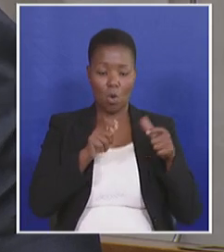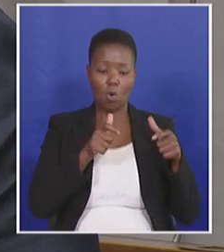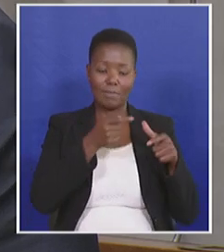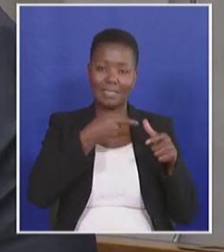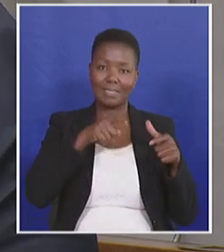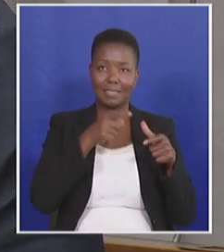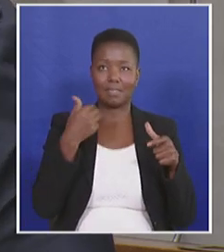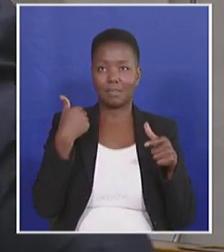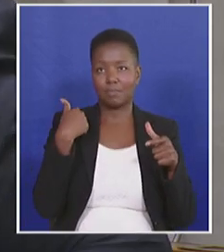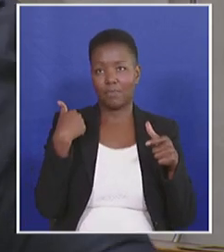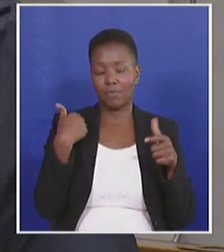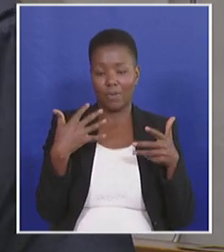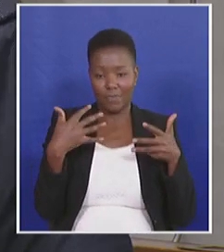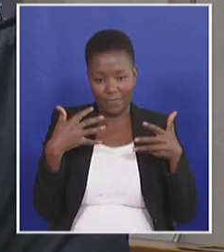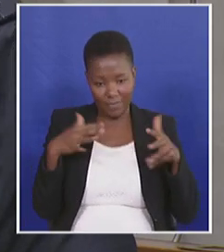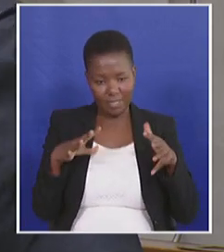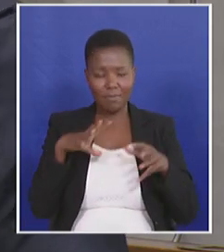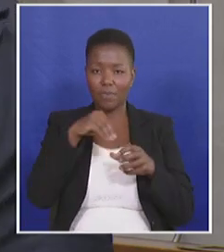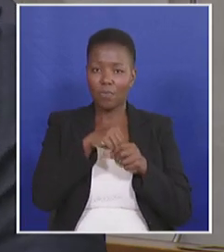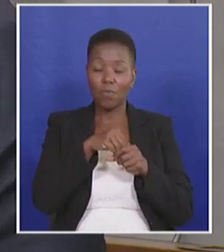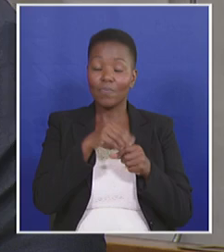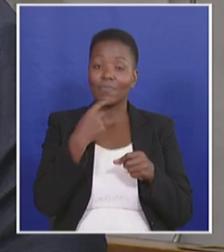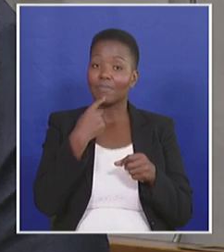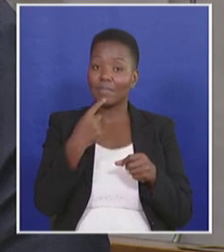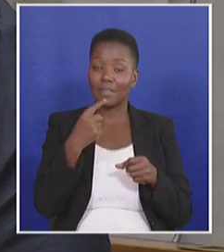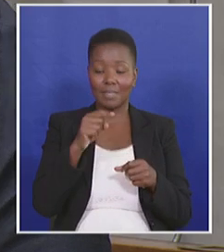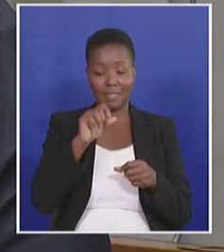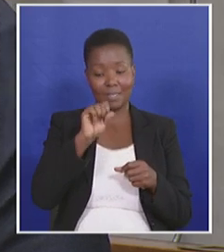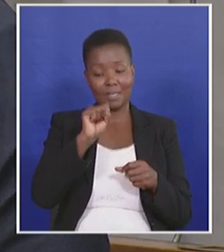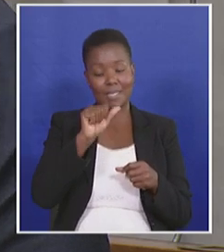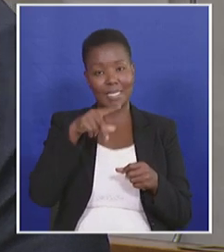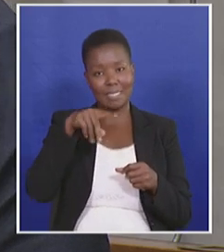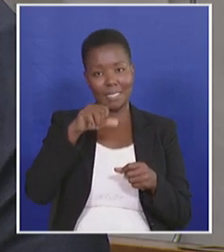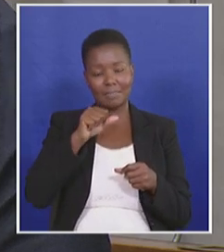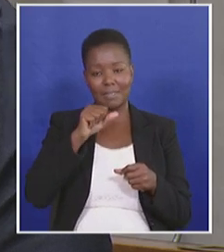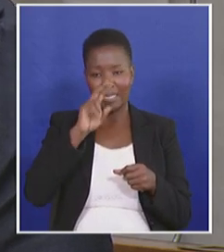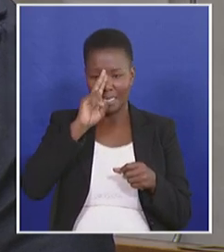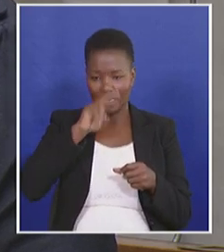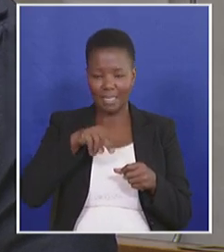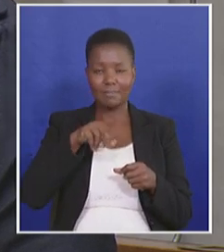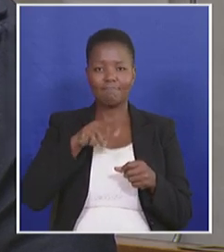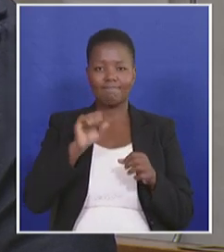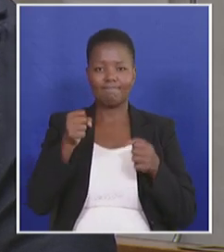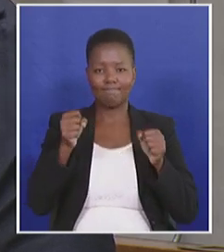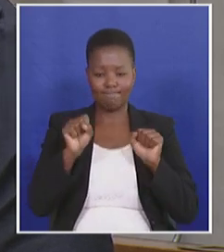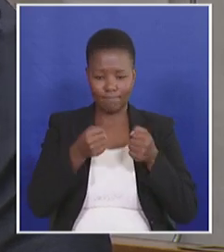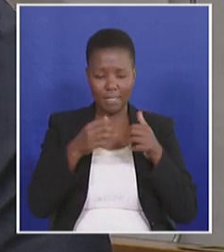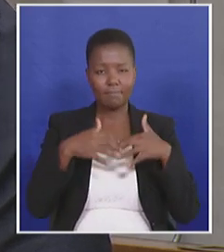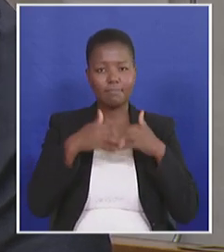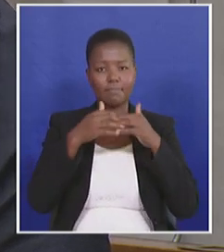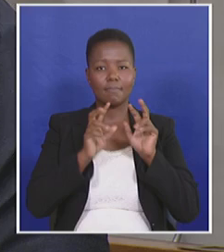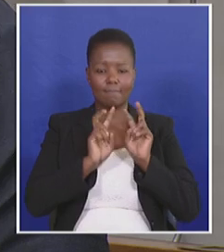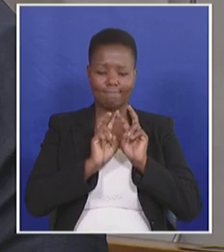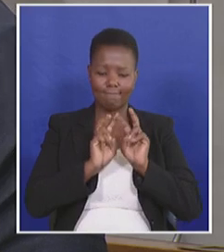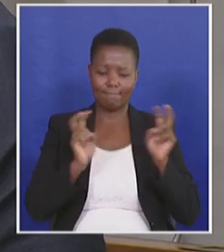or had recommendations included that SEPS should appoint panel of experts to assist the transformation